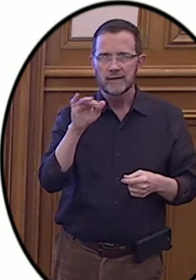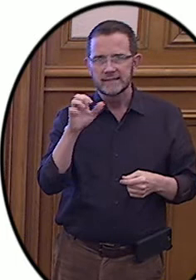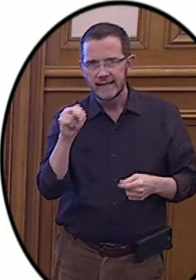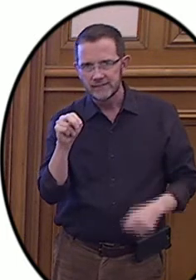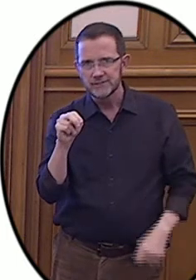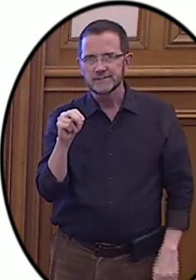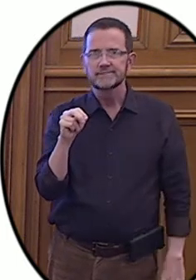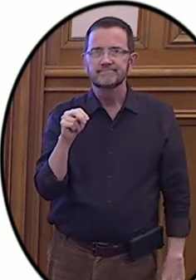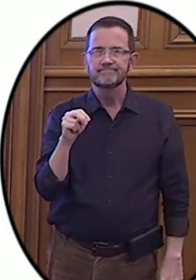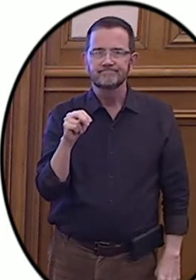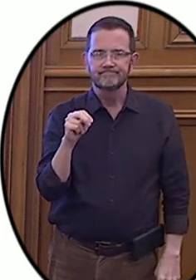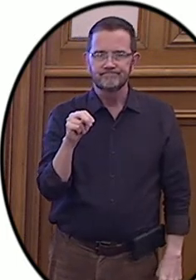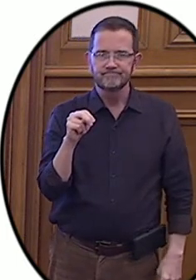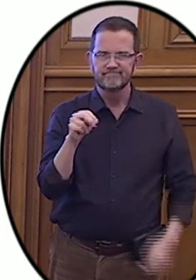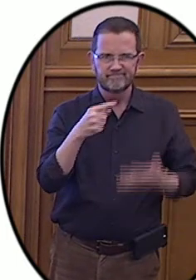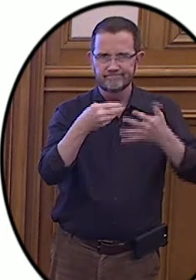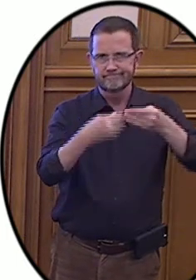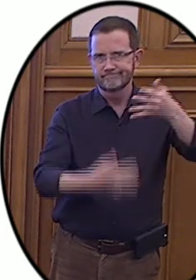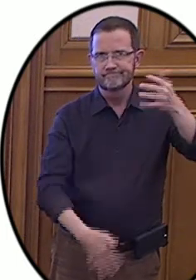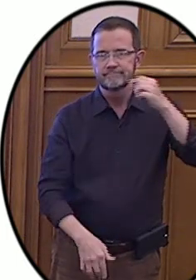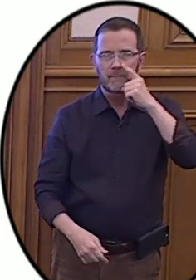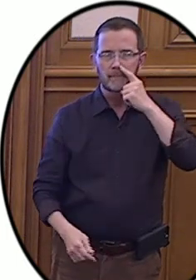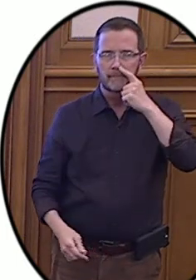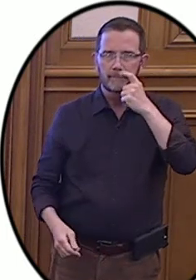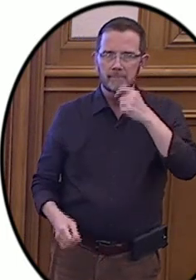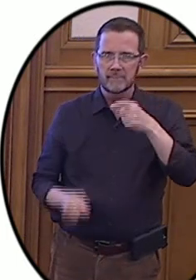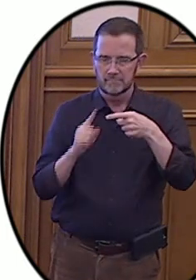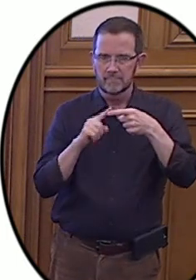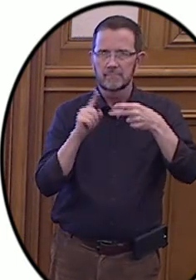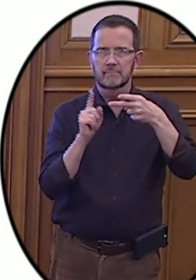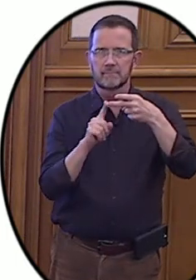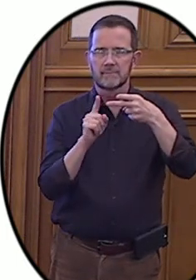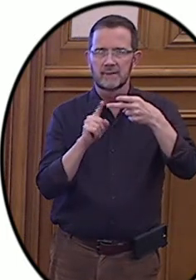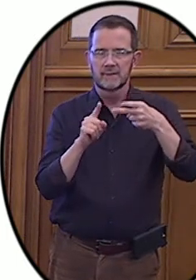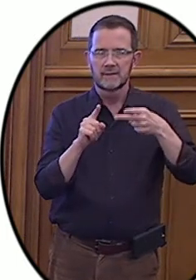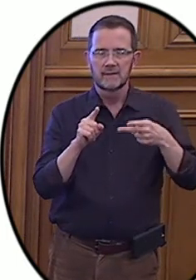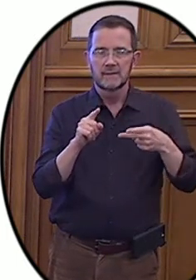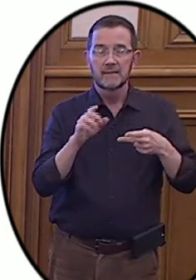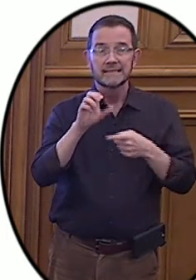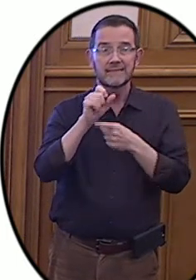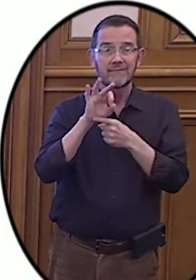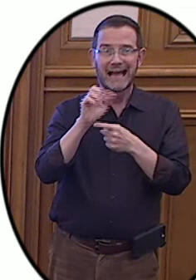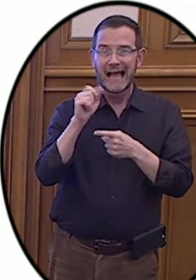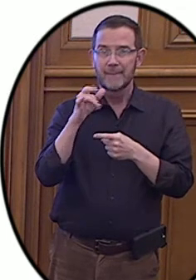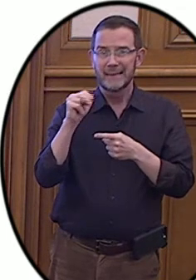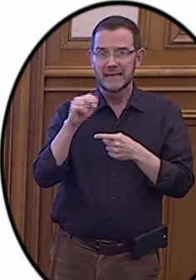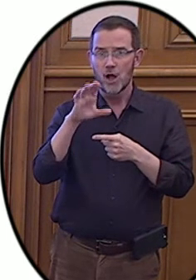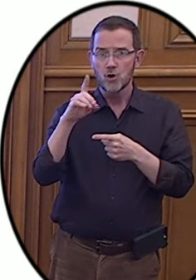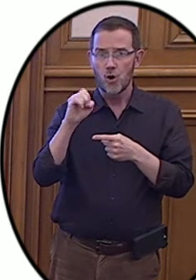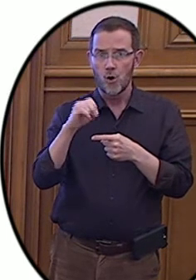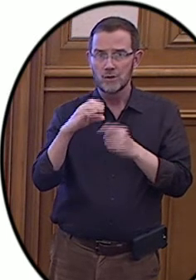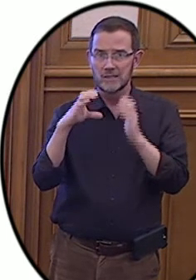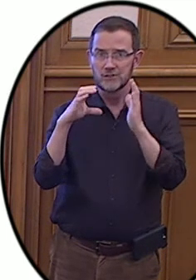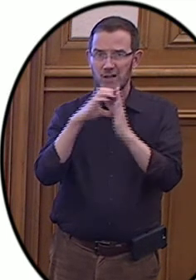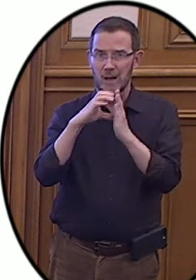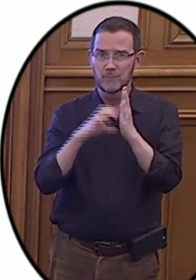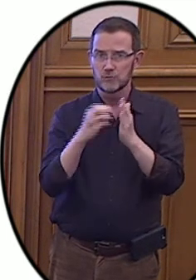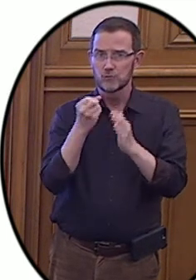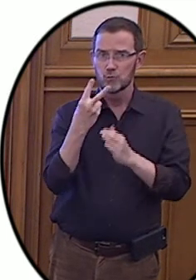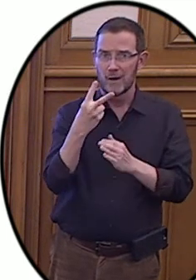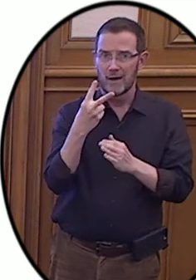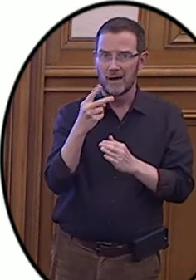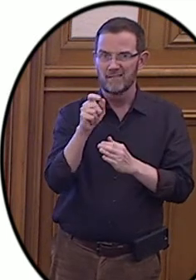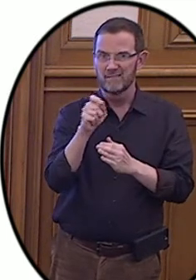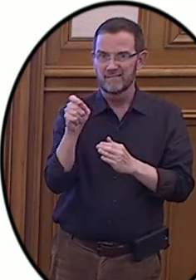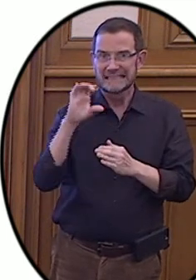orientation. We also have San Francisco Administrative Code, Chapter 12C, and that applies